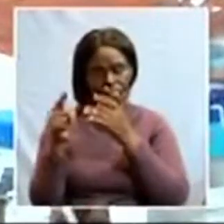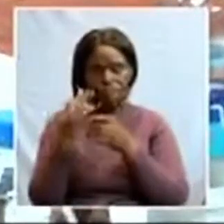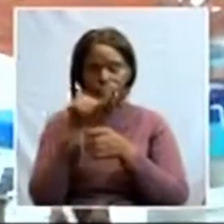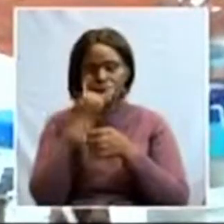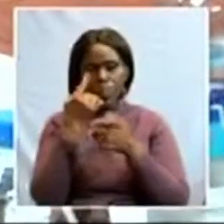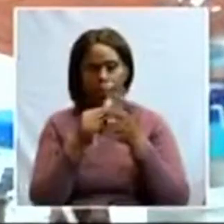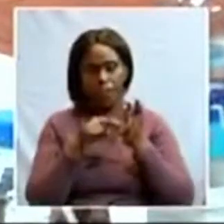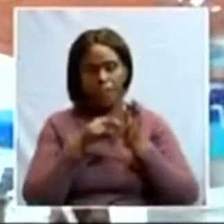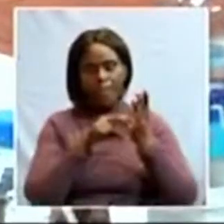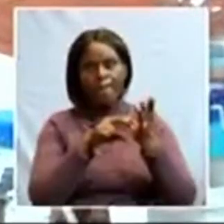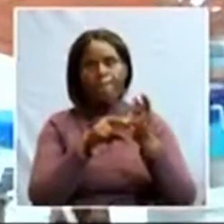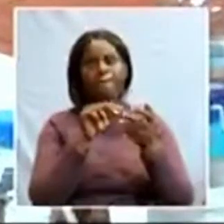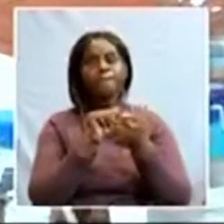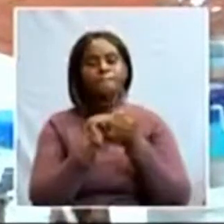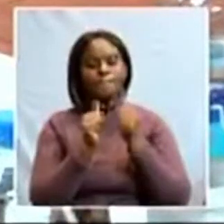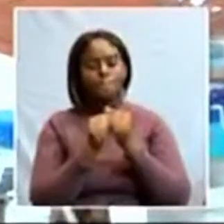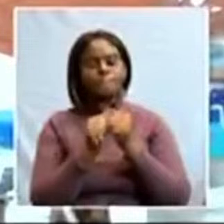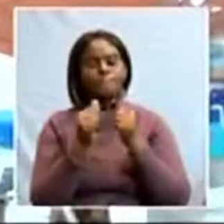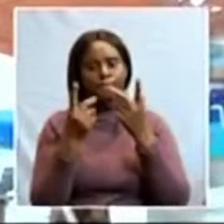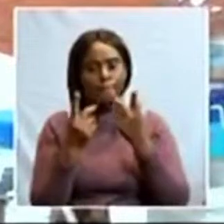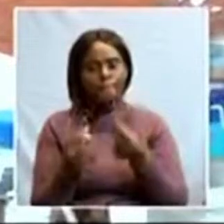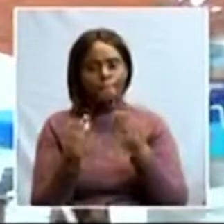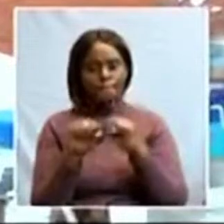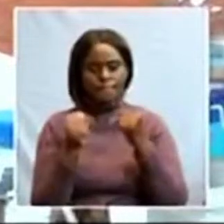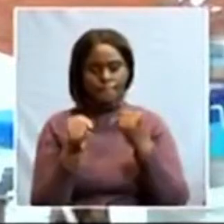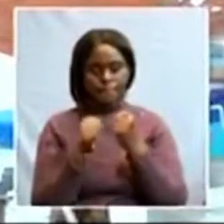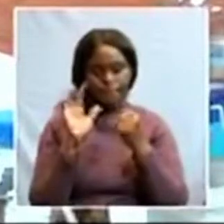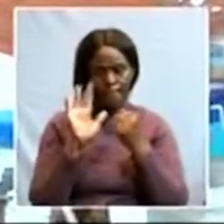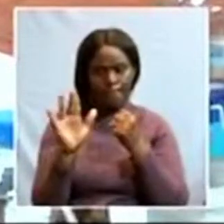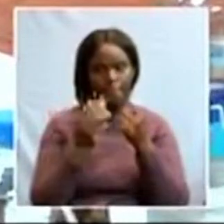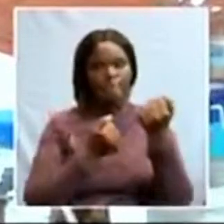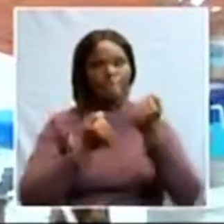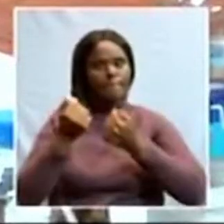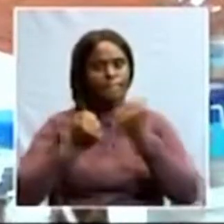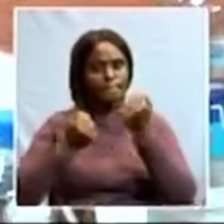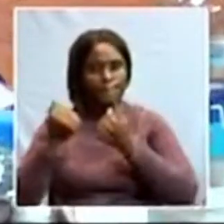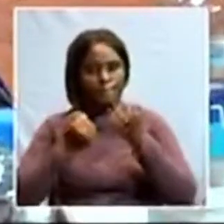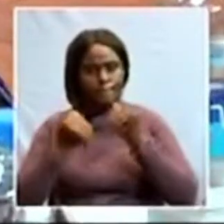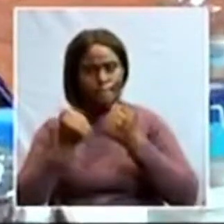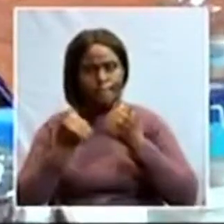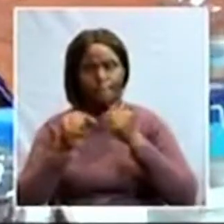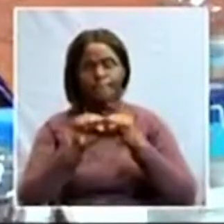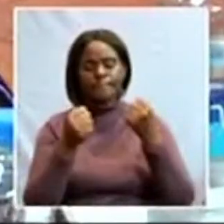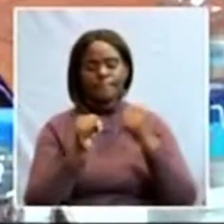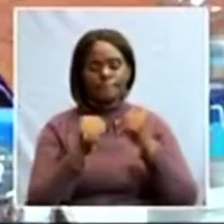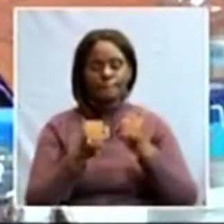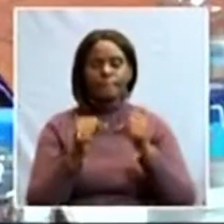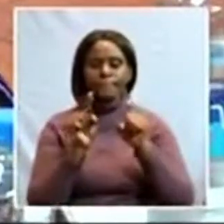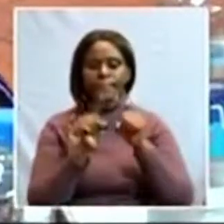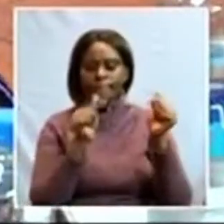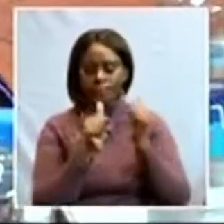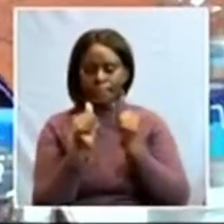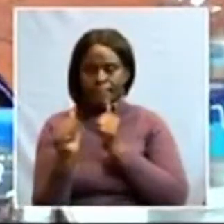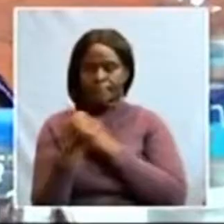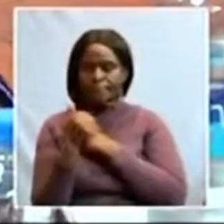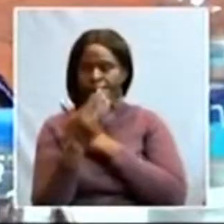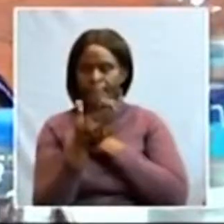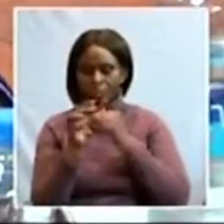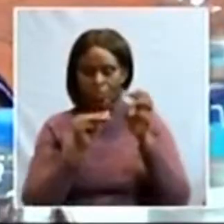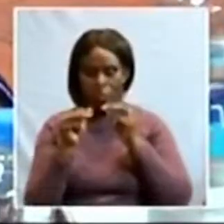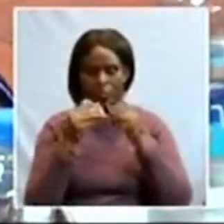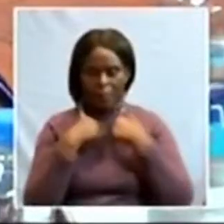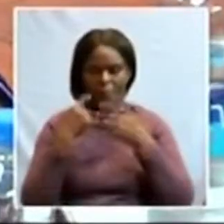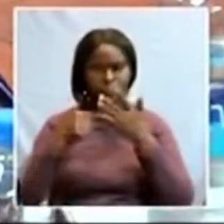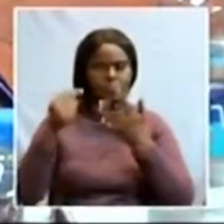by transport challenges due to frequent breakdown of vehicles. Action taken. Management